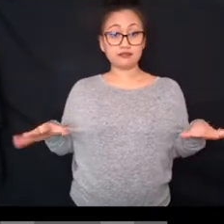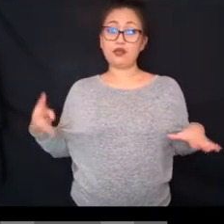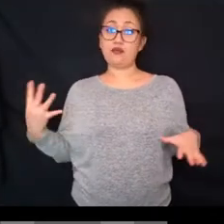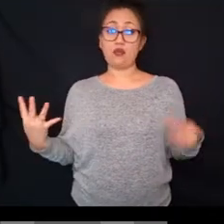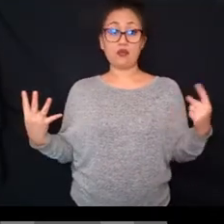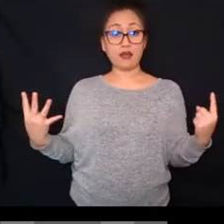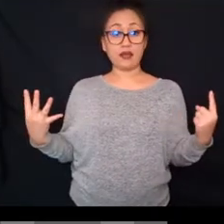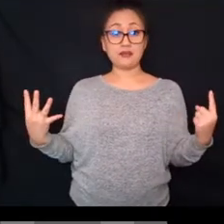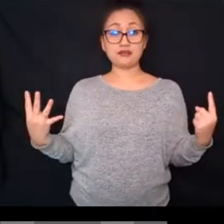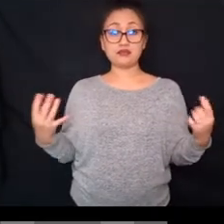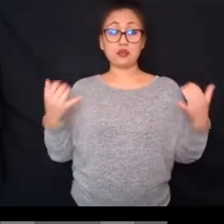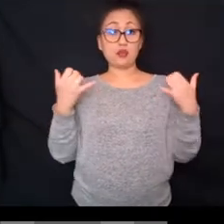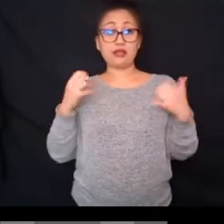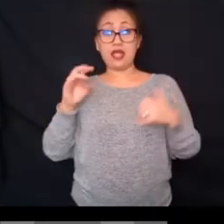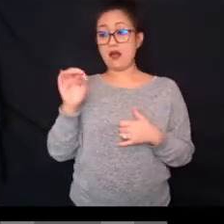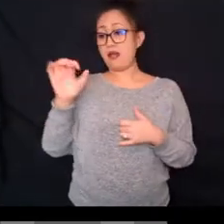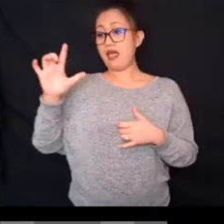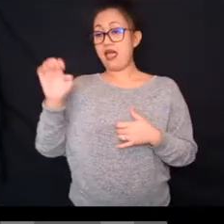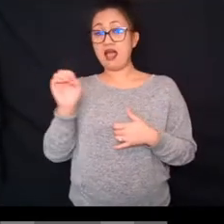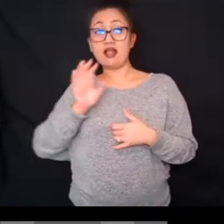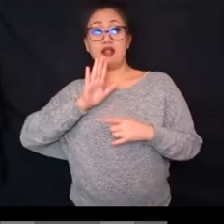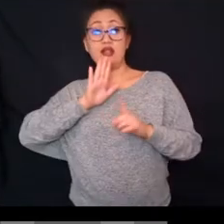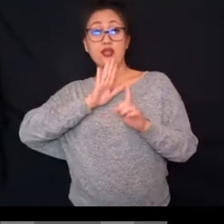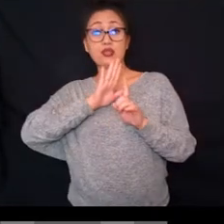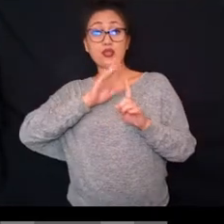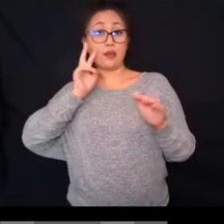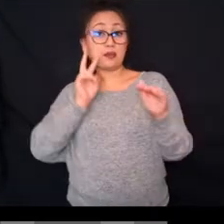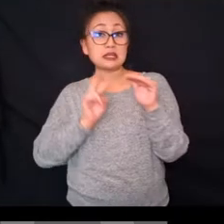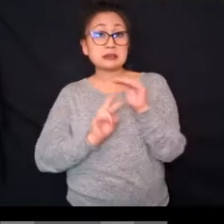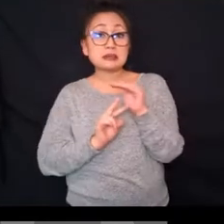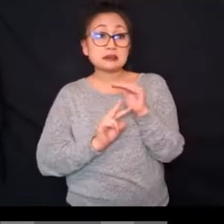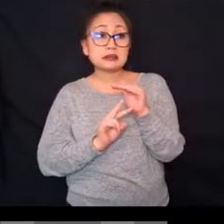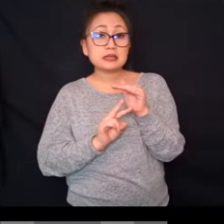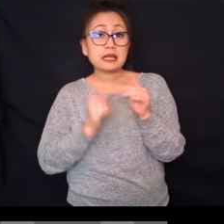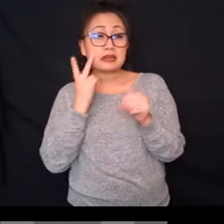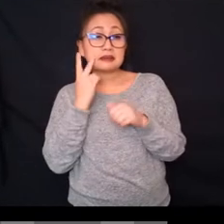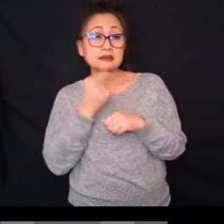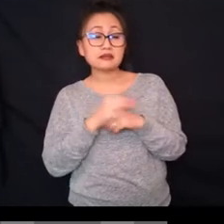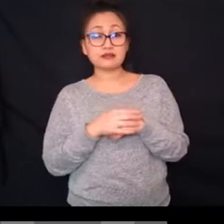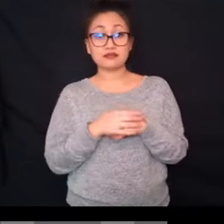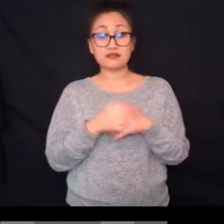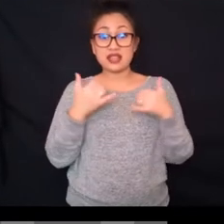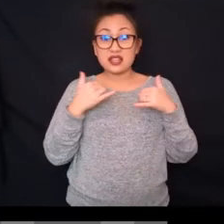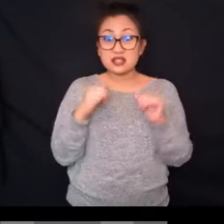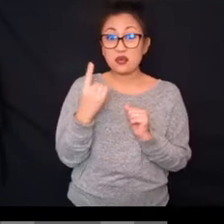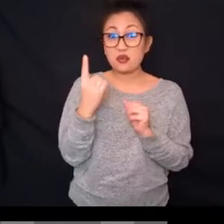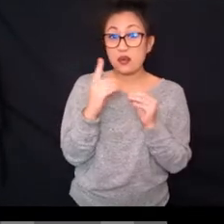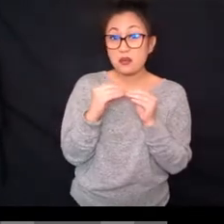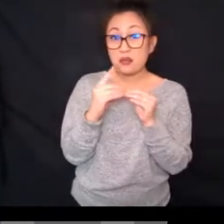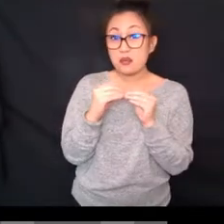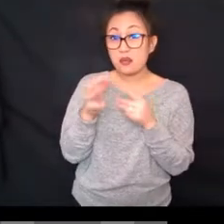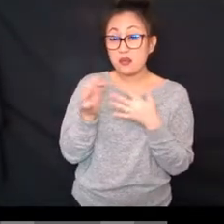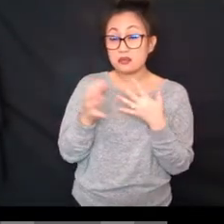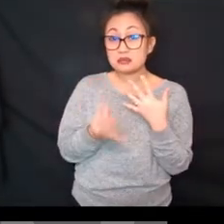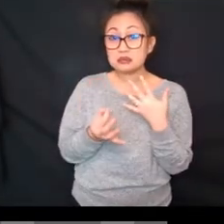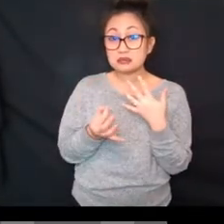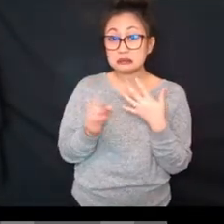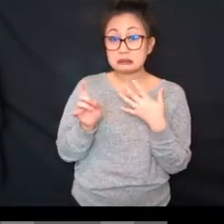prediction's going. I've got 1, 2, 3. Is there still another way I can do this? Yes. All right, Miss Elle, what do you